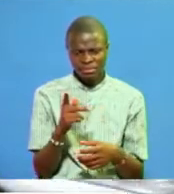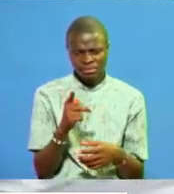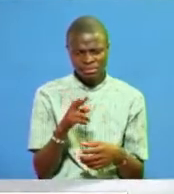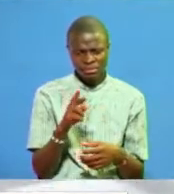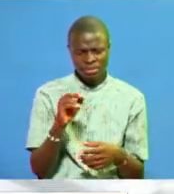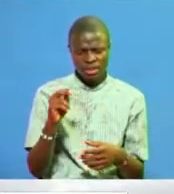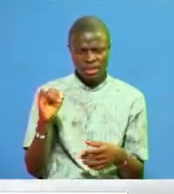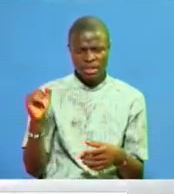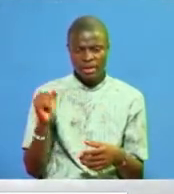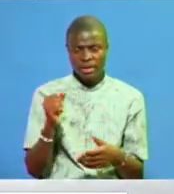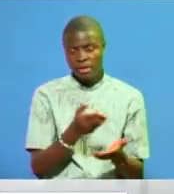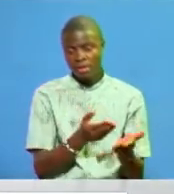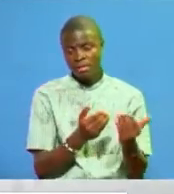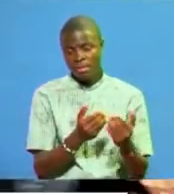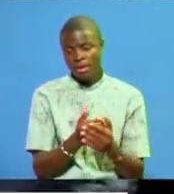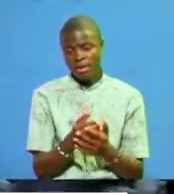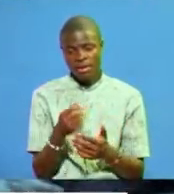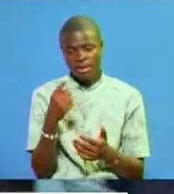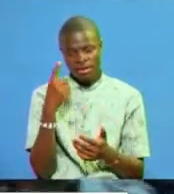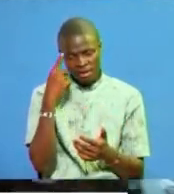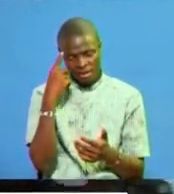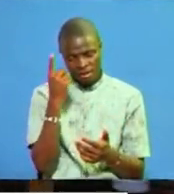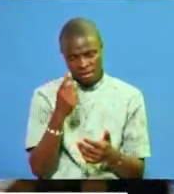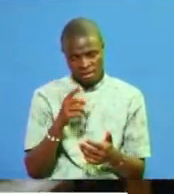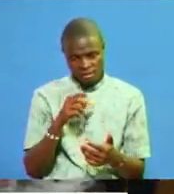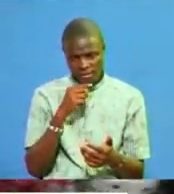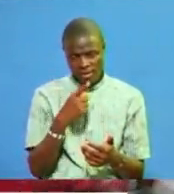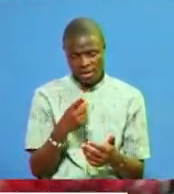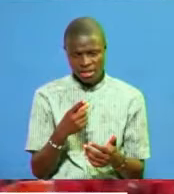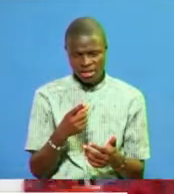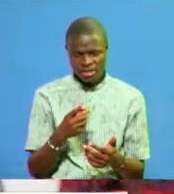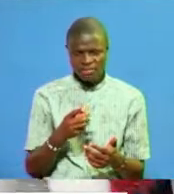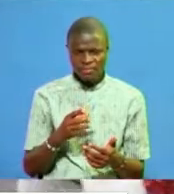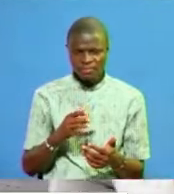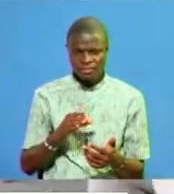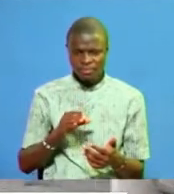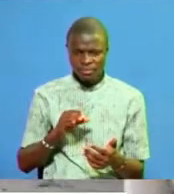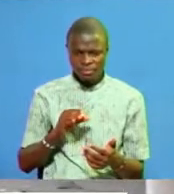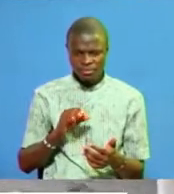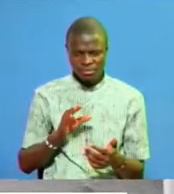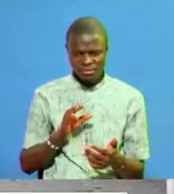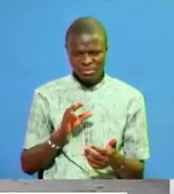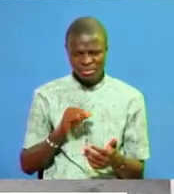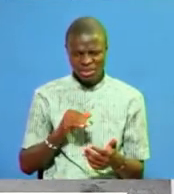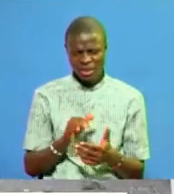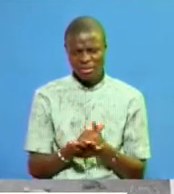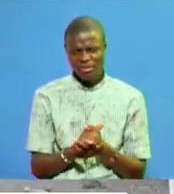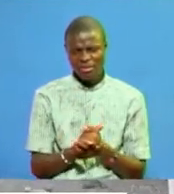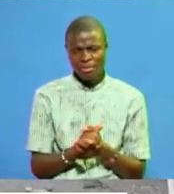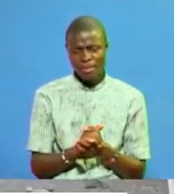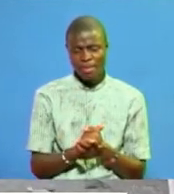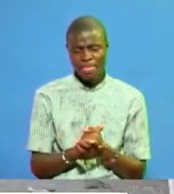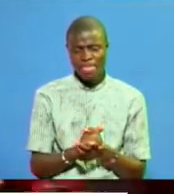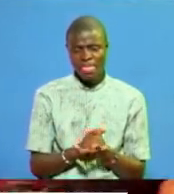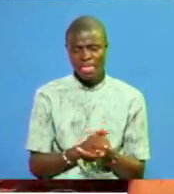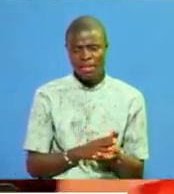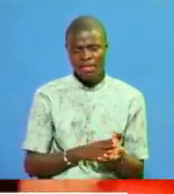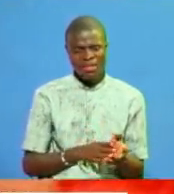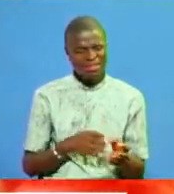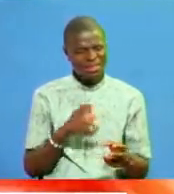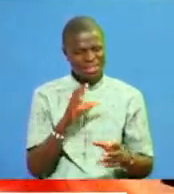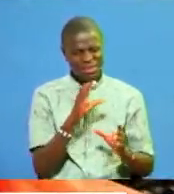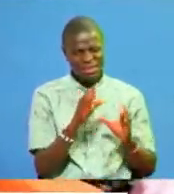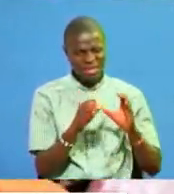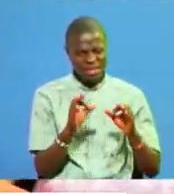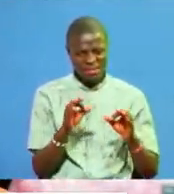buying gifts for his wife, notes that due to the high cost of living, he has to consider whether his family has basic needs before buying